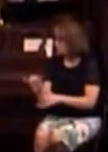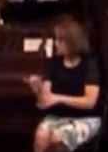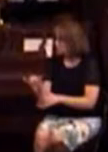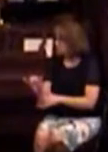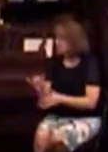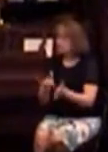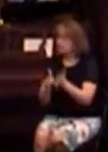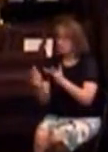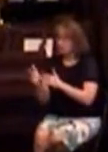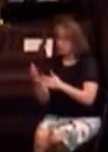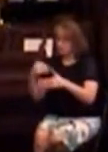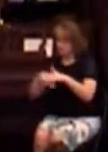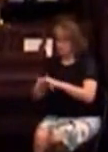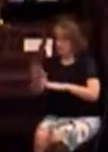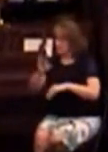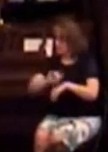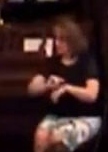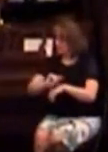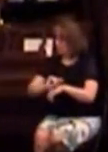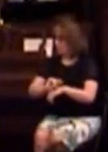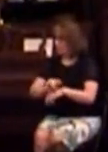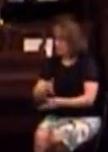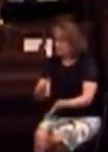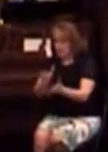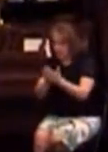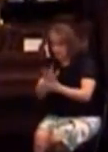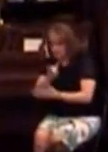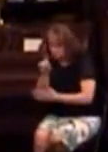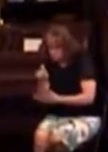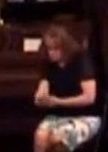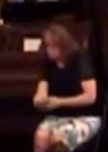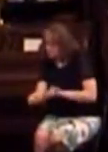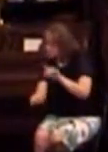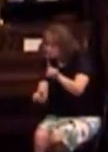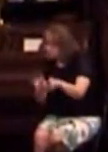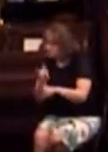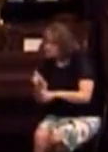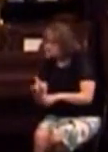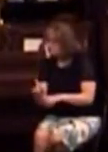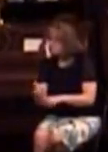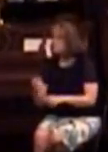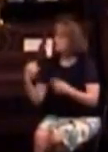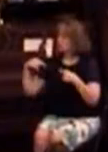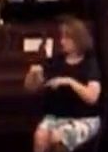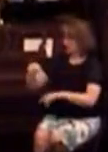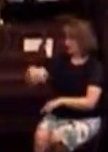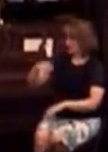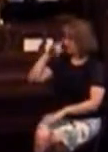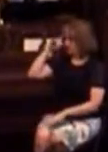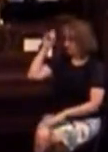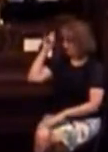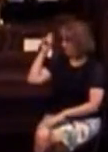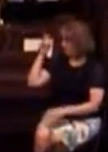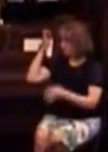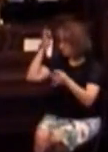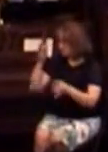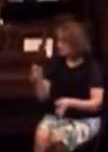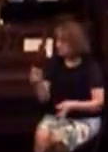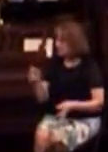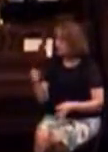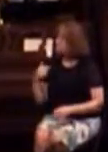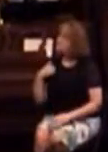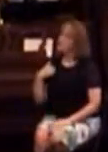passage of scripture, asking questions. Here's what I decided to do this summer. I decided that I'm going to